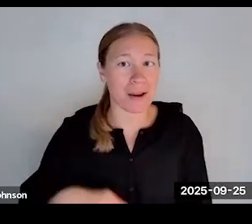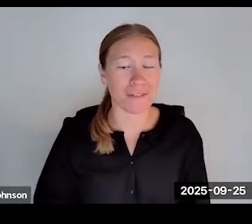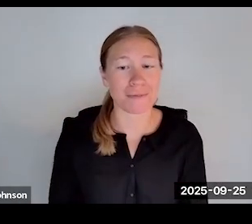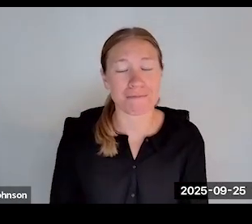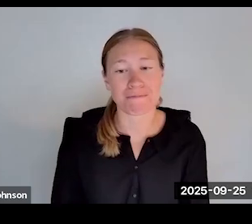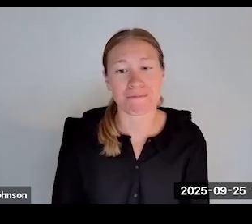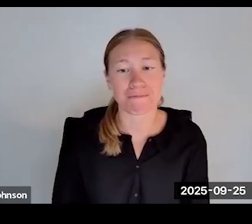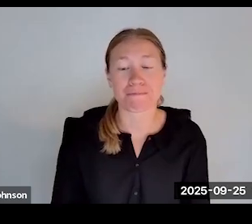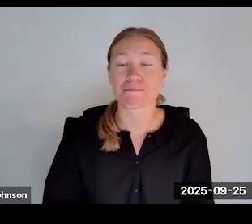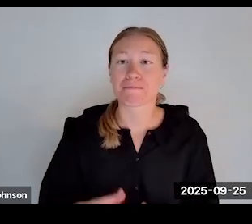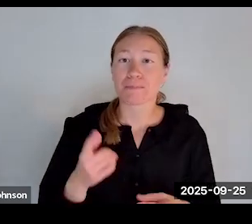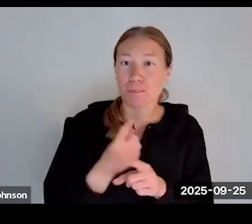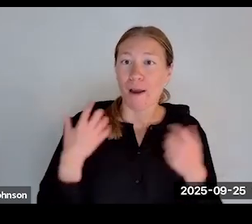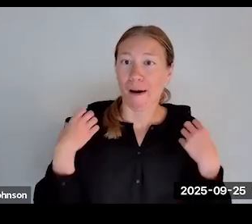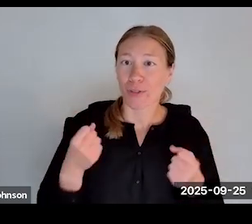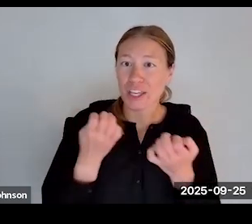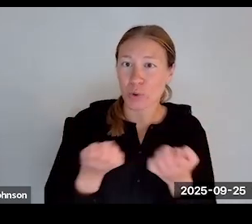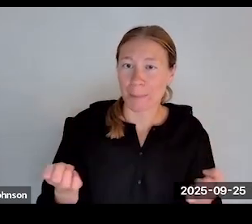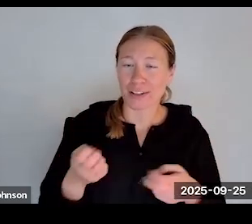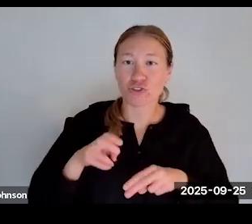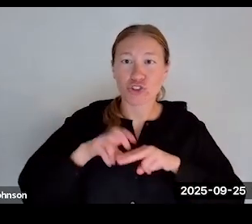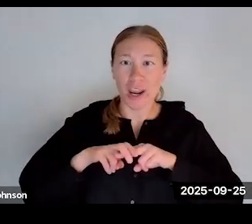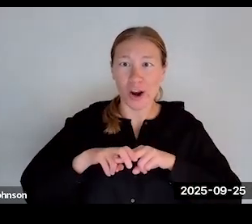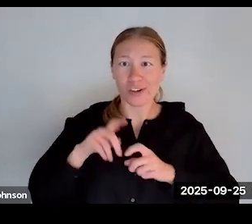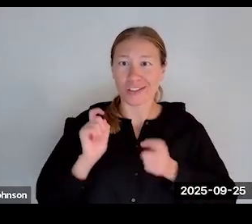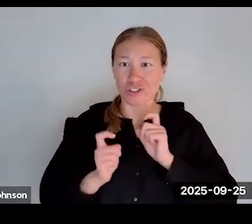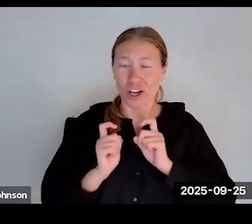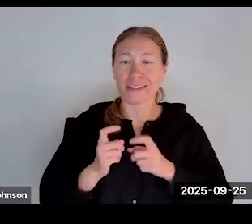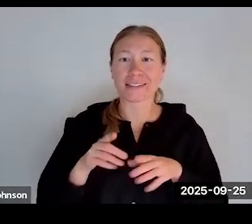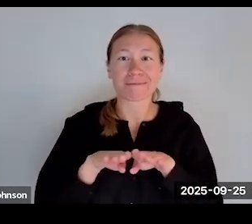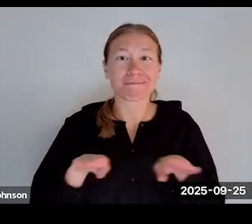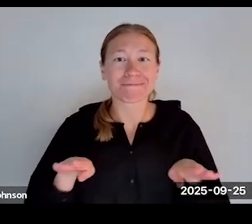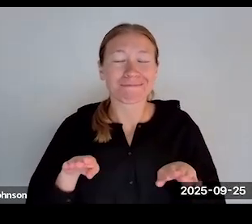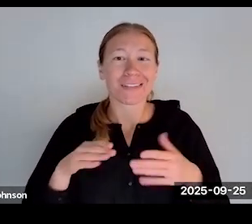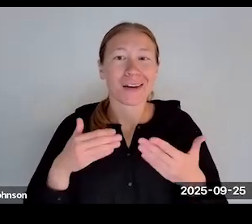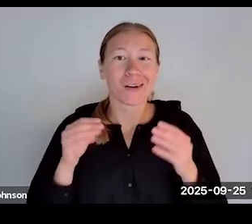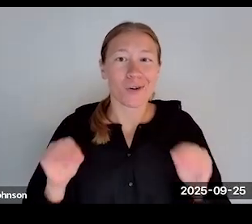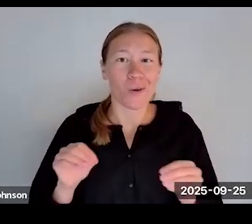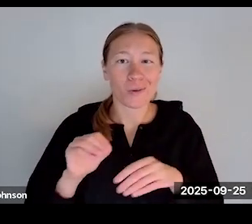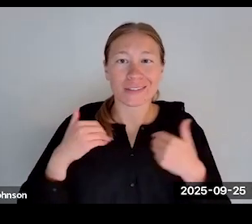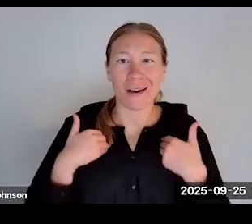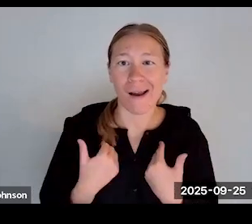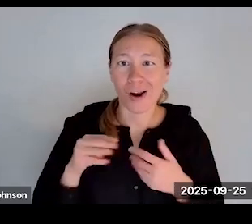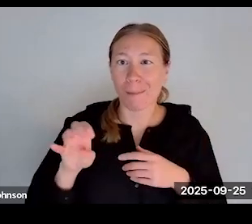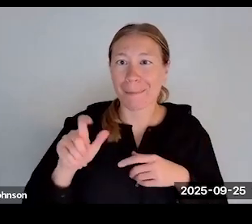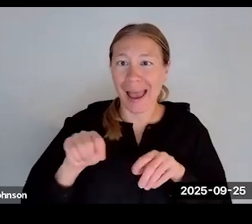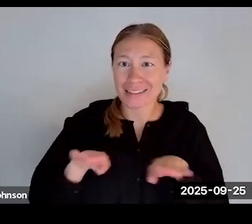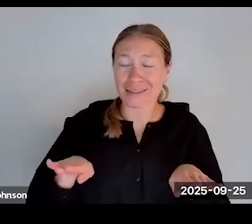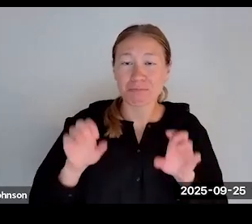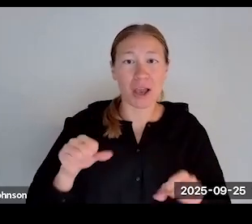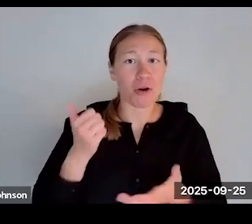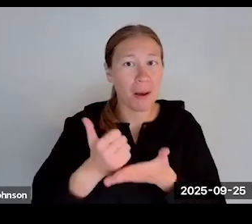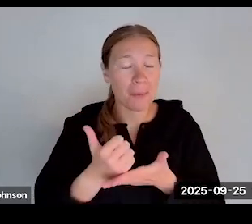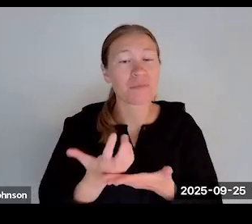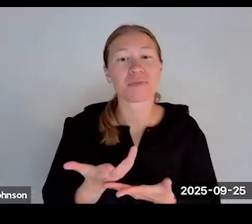Ergonomic equipment such as adjustable chairs and anti-fatigue mats can ease physical discomfort, while modified break